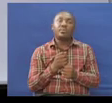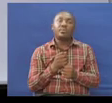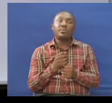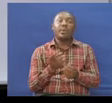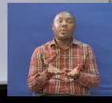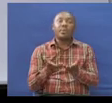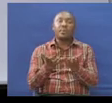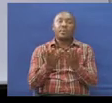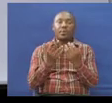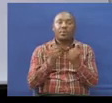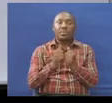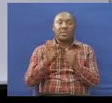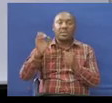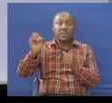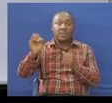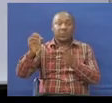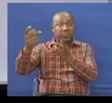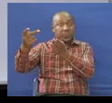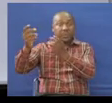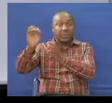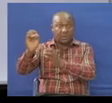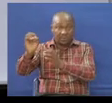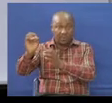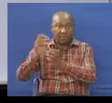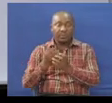to be 0,